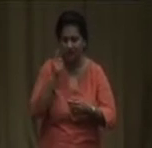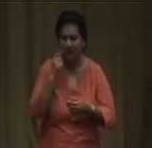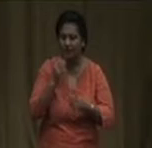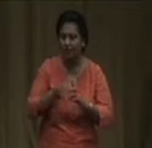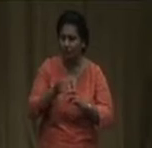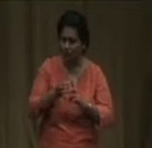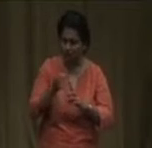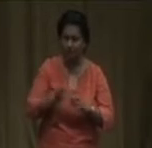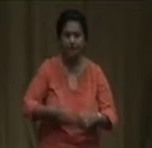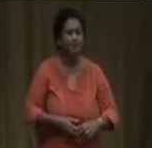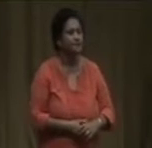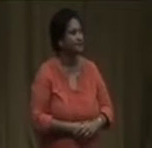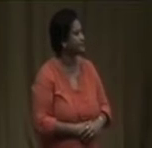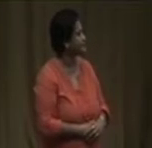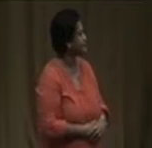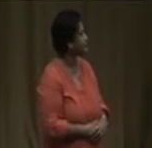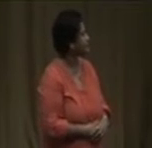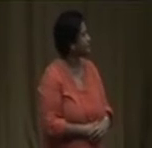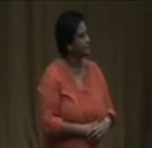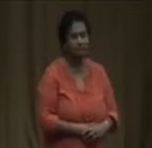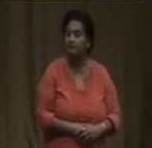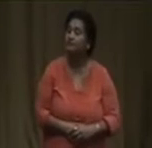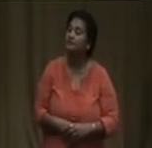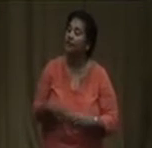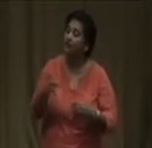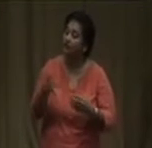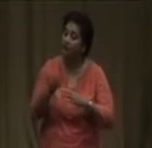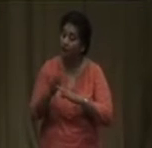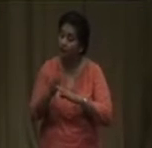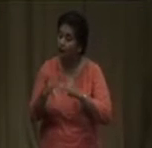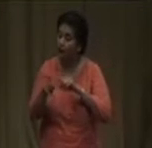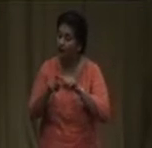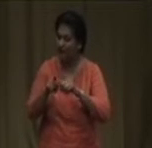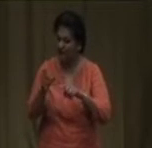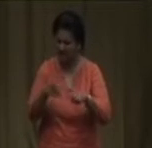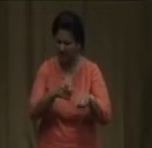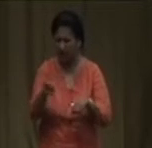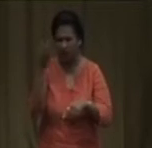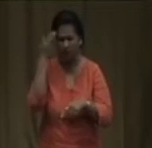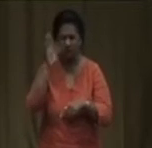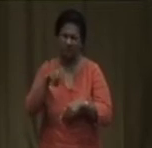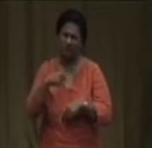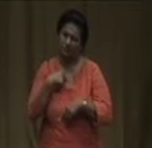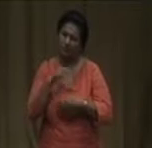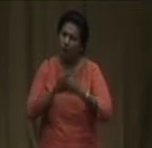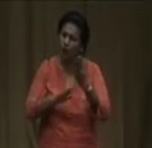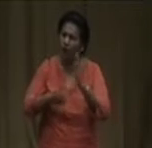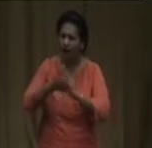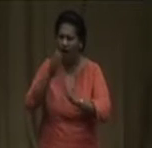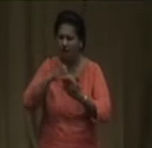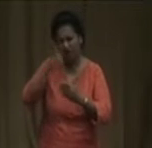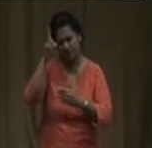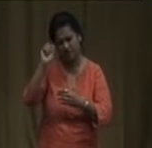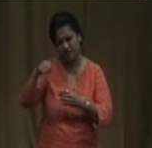buy learners, those learners who are not sure if higher education is for them, to give them an opportunity to trial